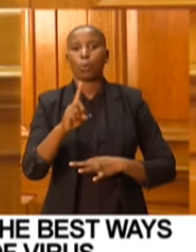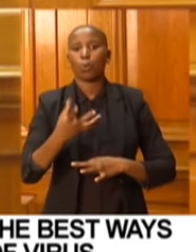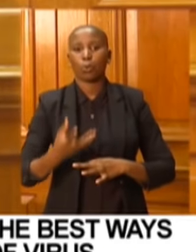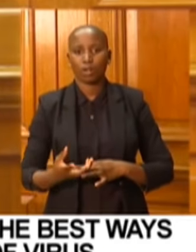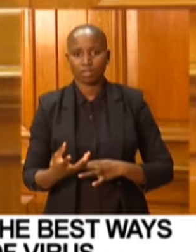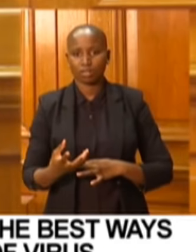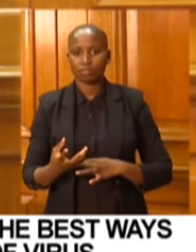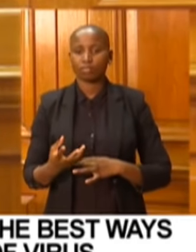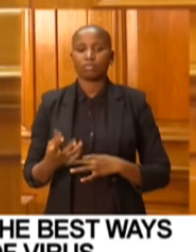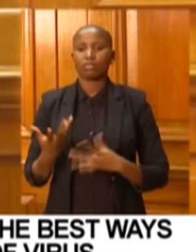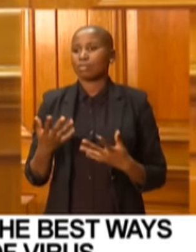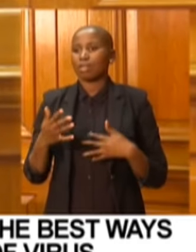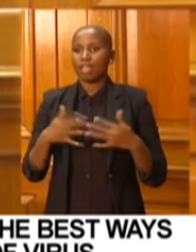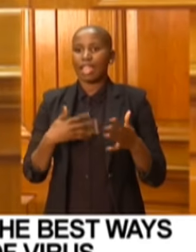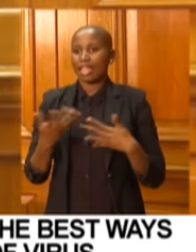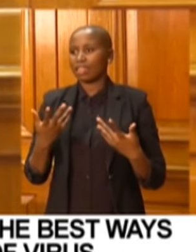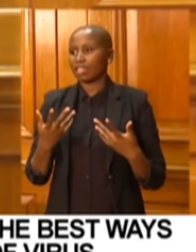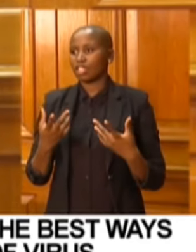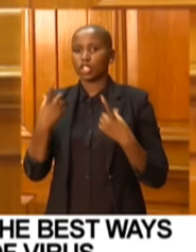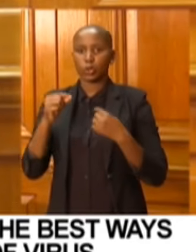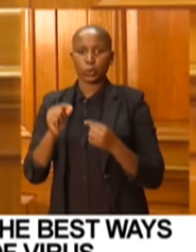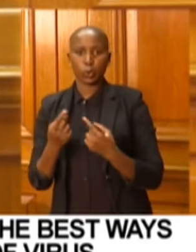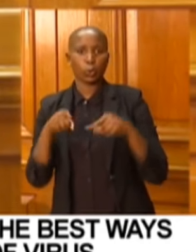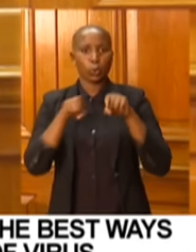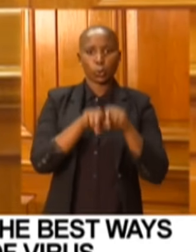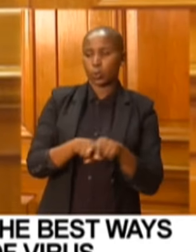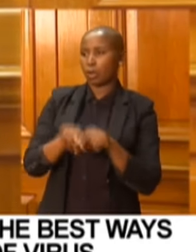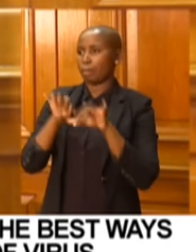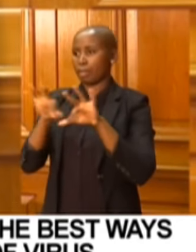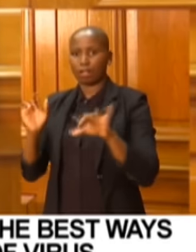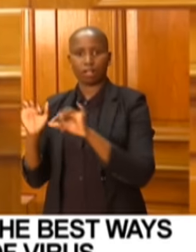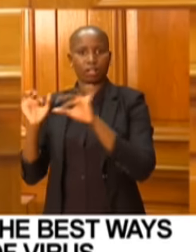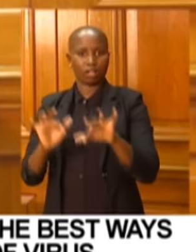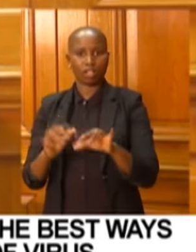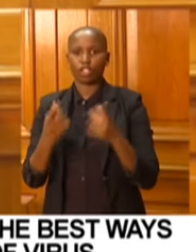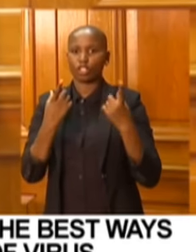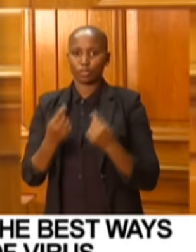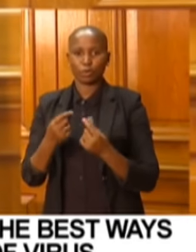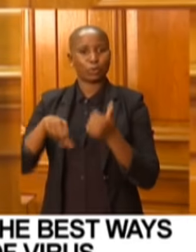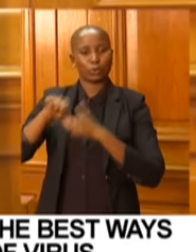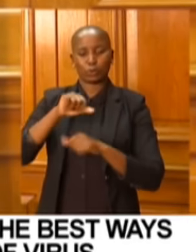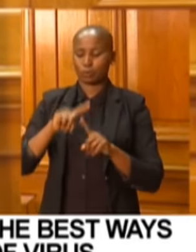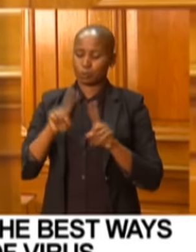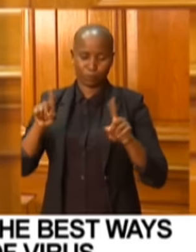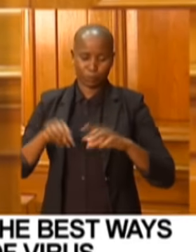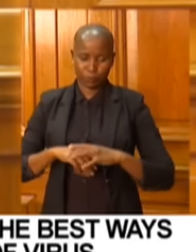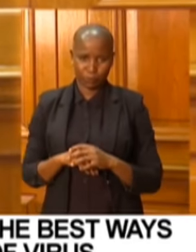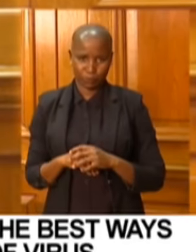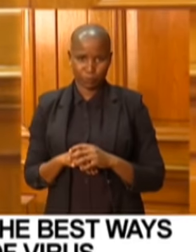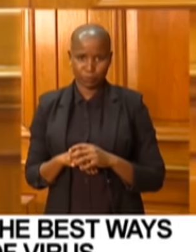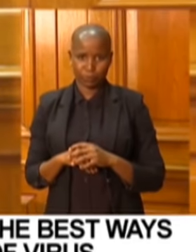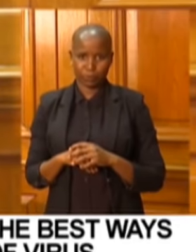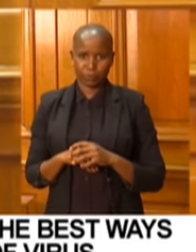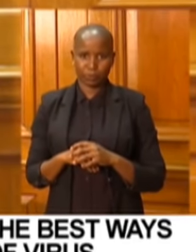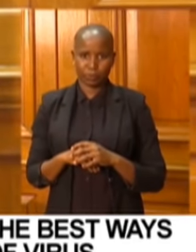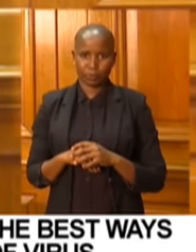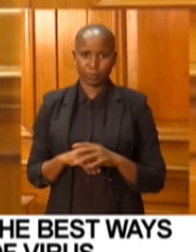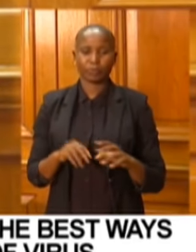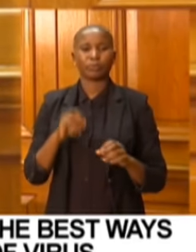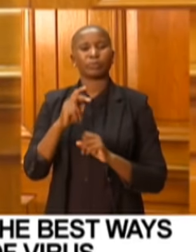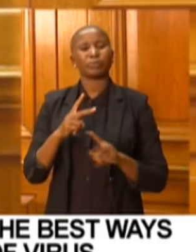unnecessary contact with other people. I would like to take a moment to specifically address the issue